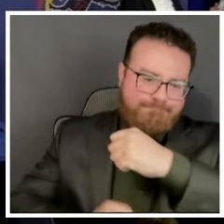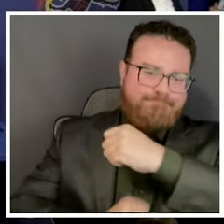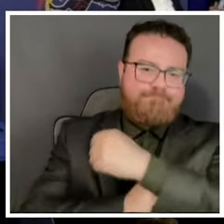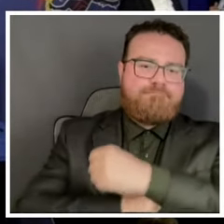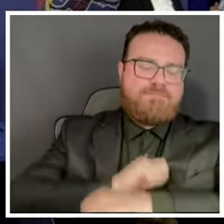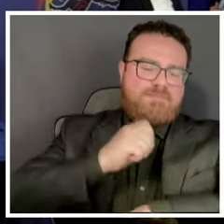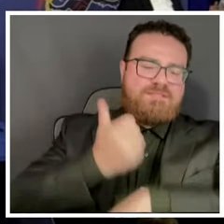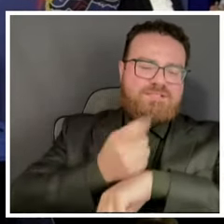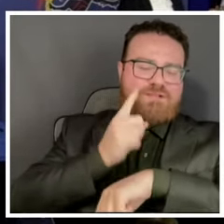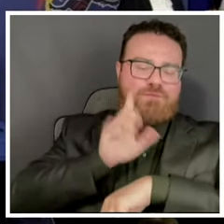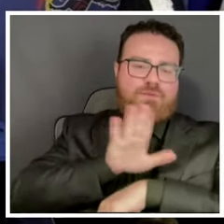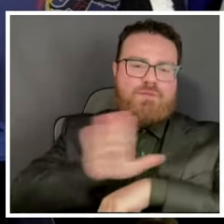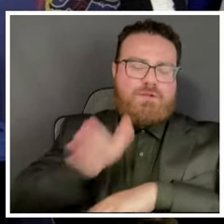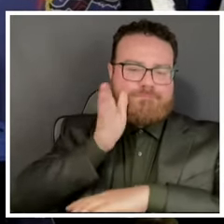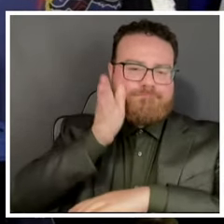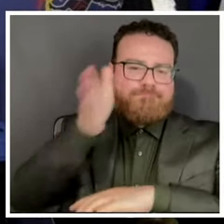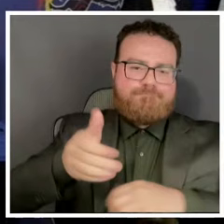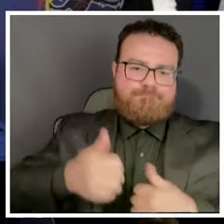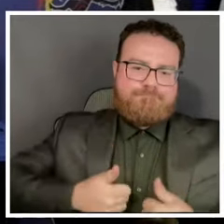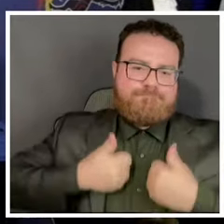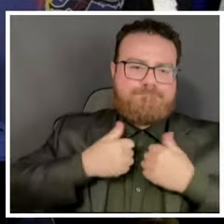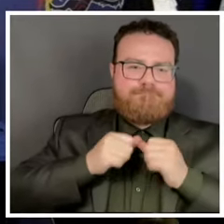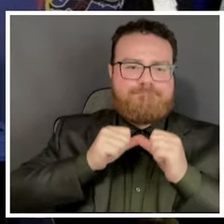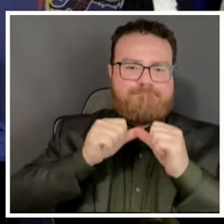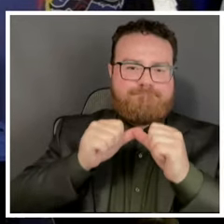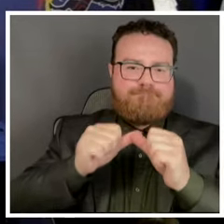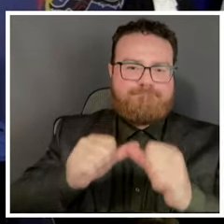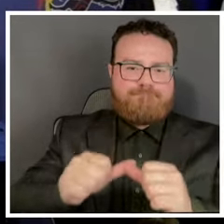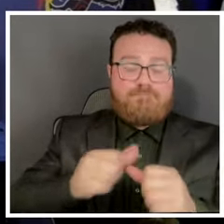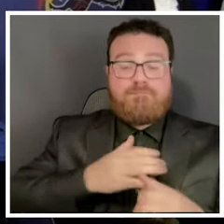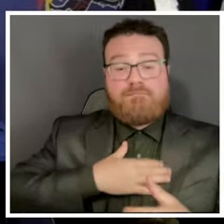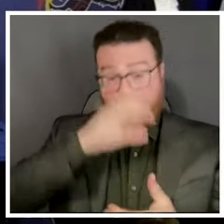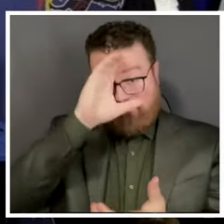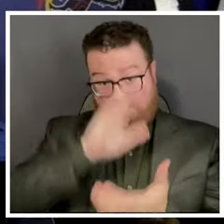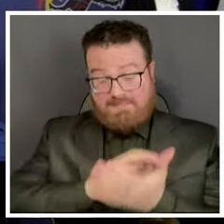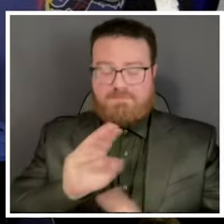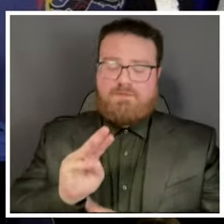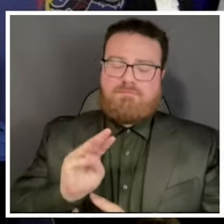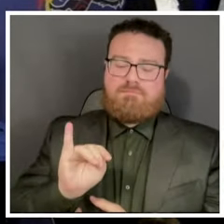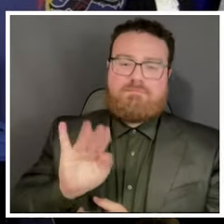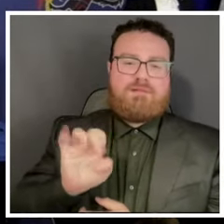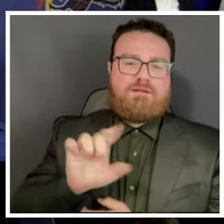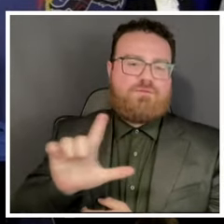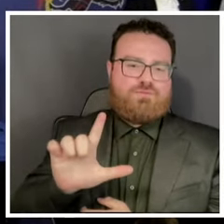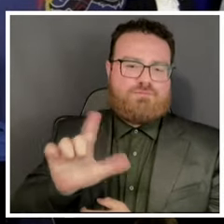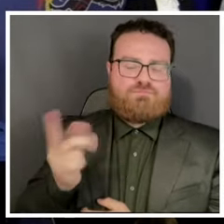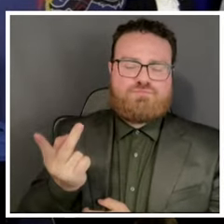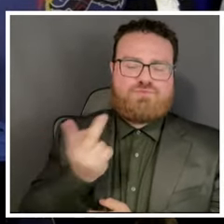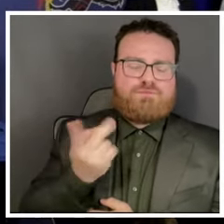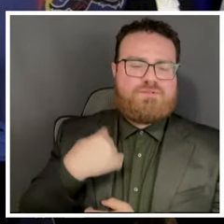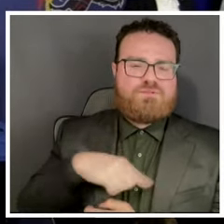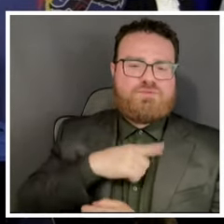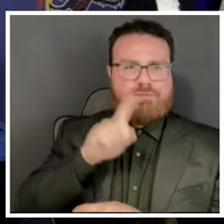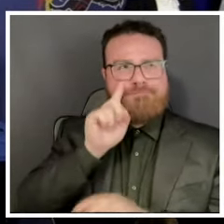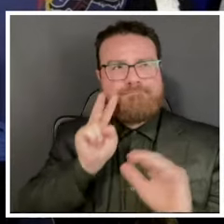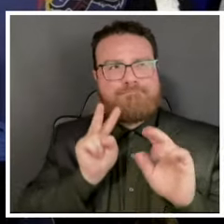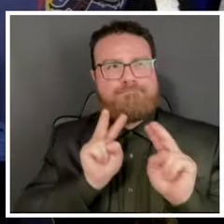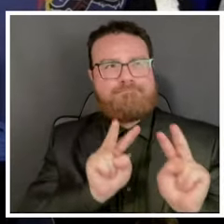My husband, Michael, and I dream of sending our daughters to college without being burdened with